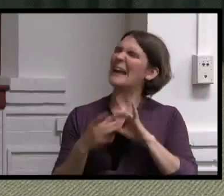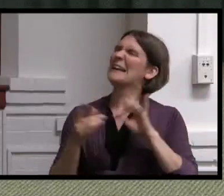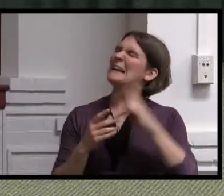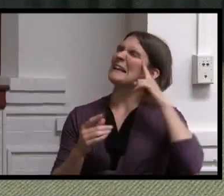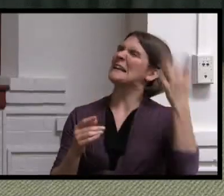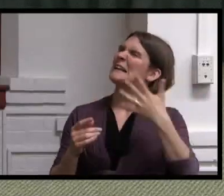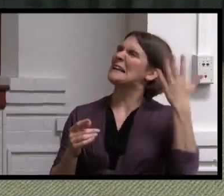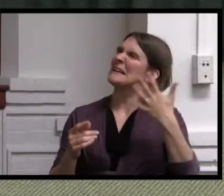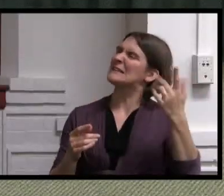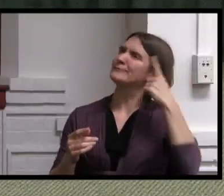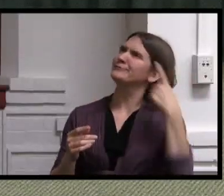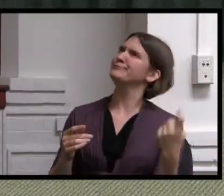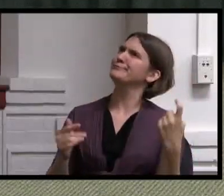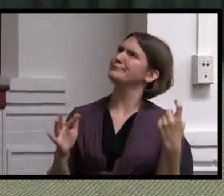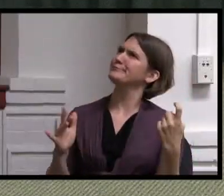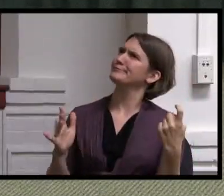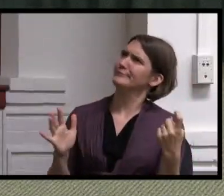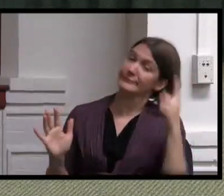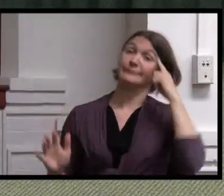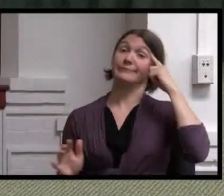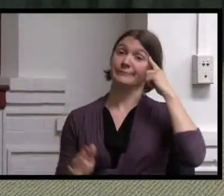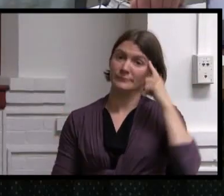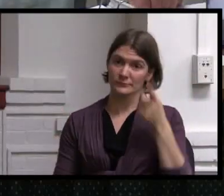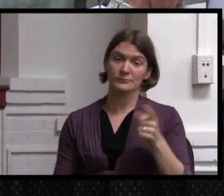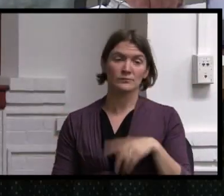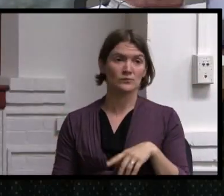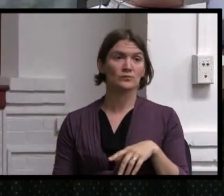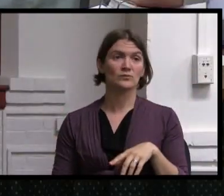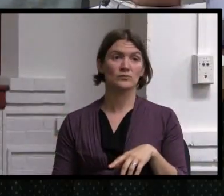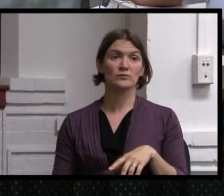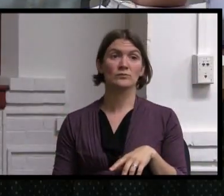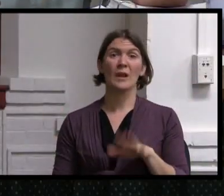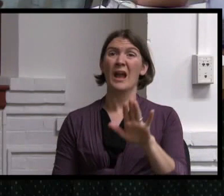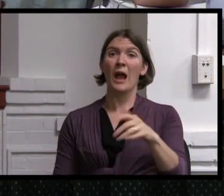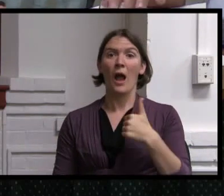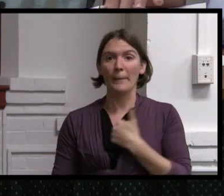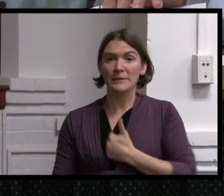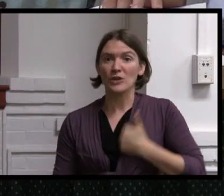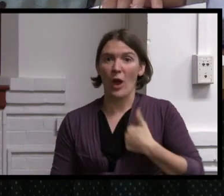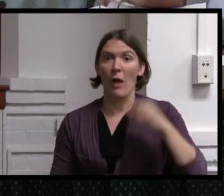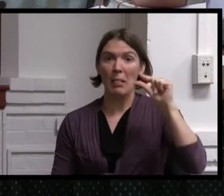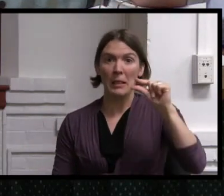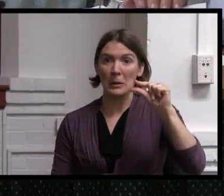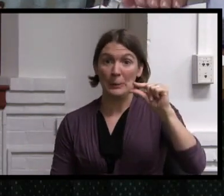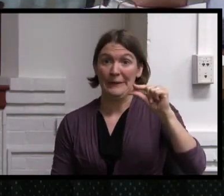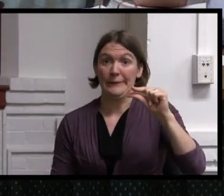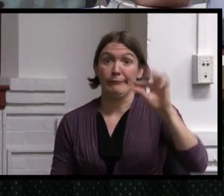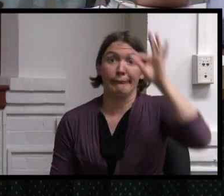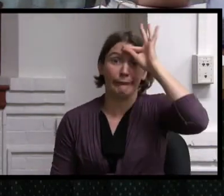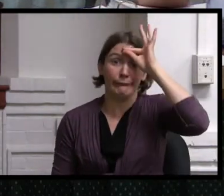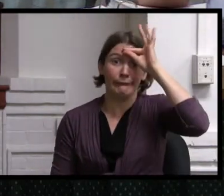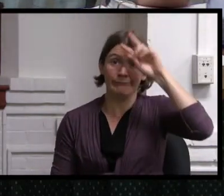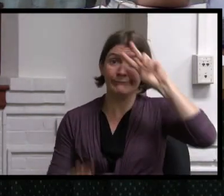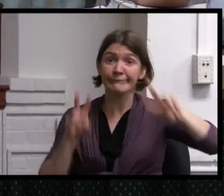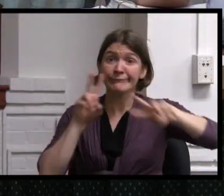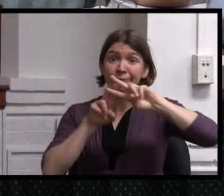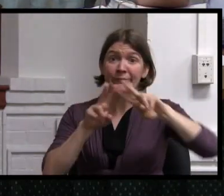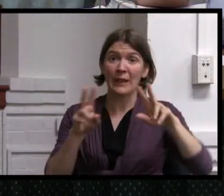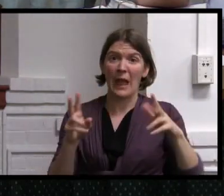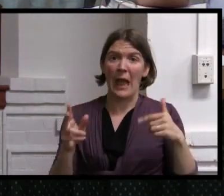I remembered my last thought, and then you may have the floor. And pardon my ignorance on this, if it doesn't come